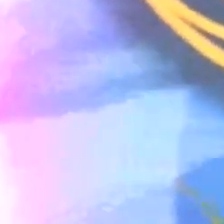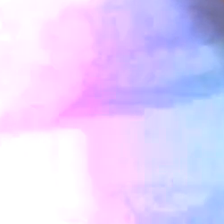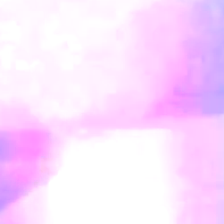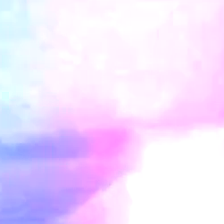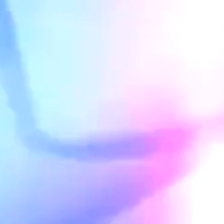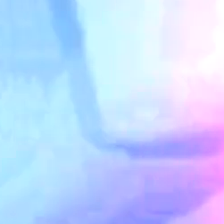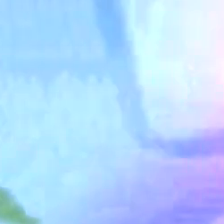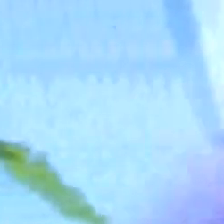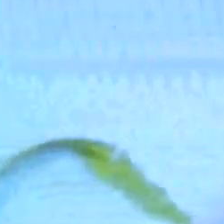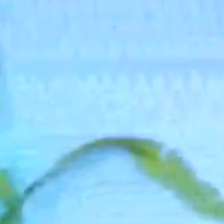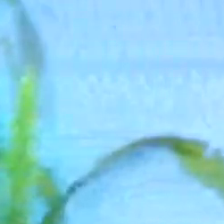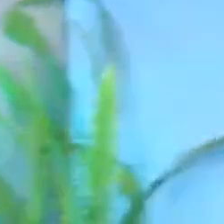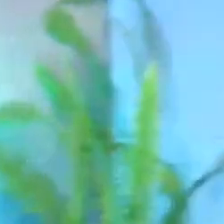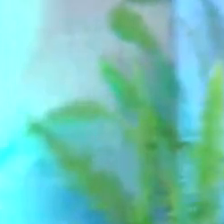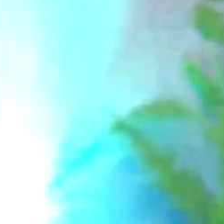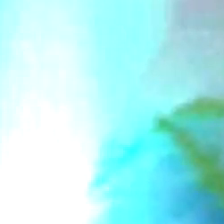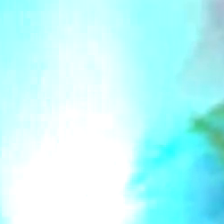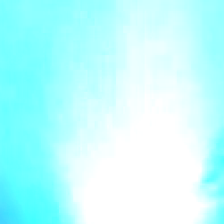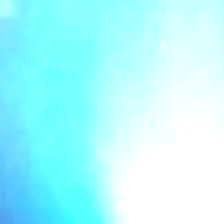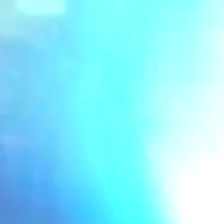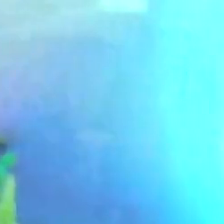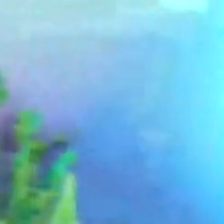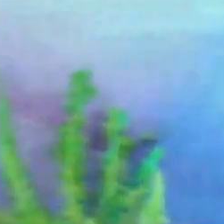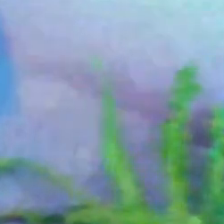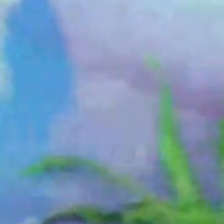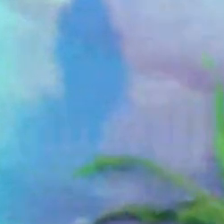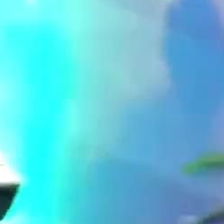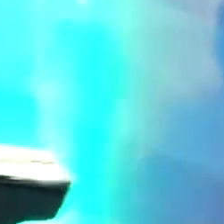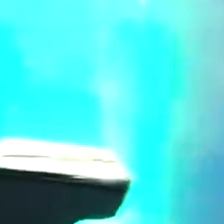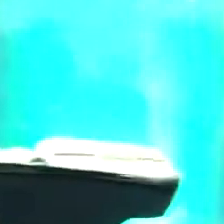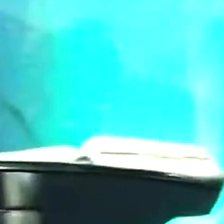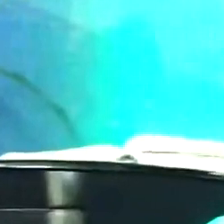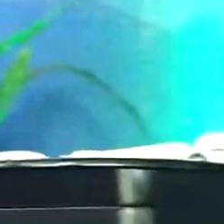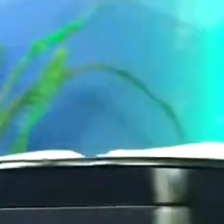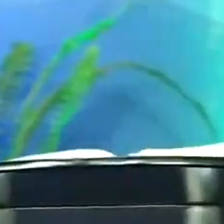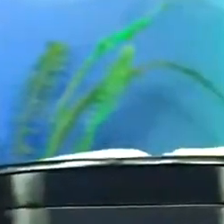silence, okay? Okay, let us pray.